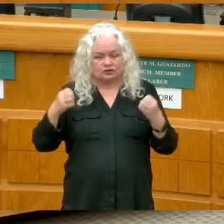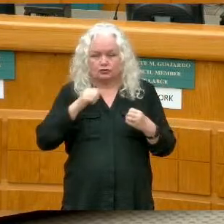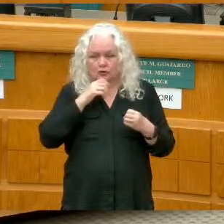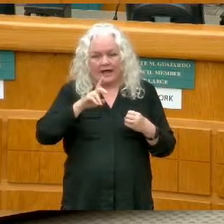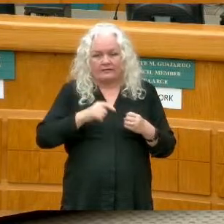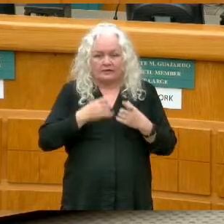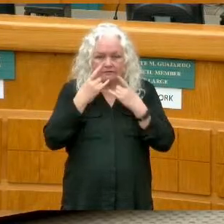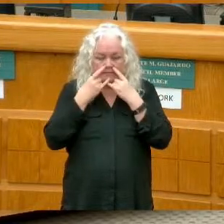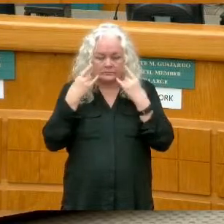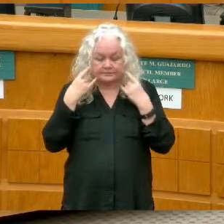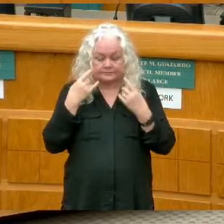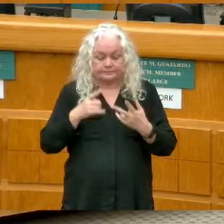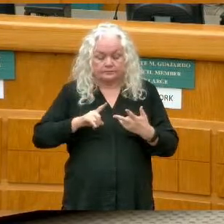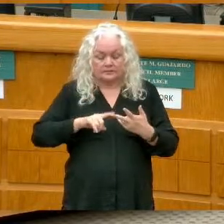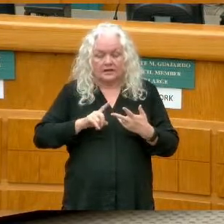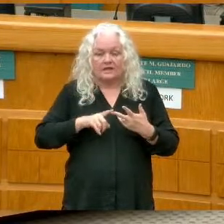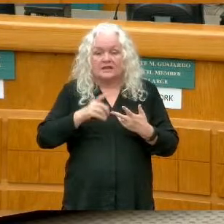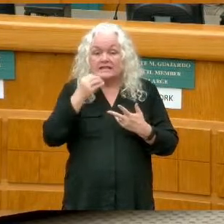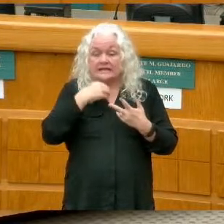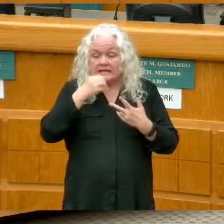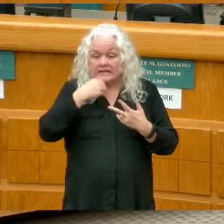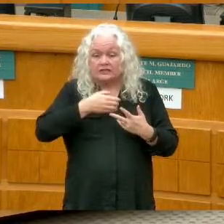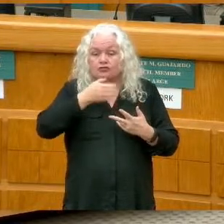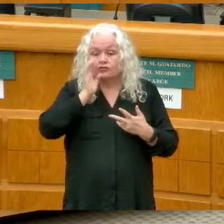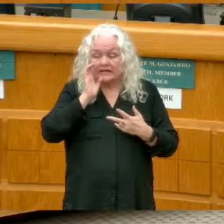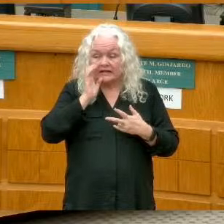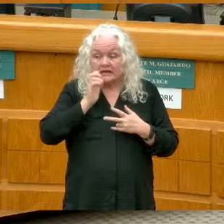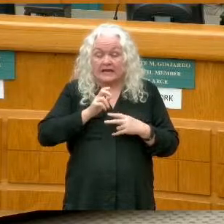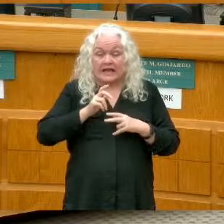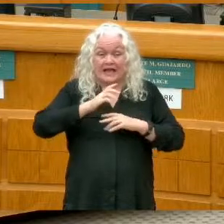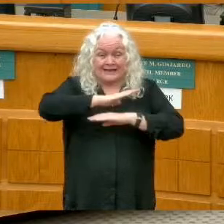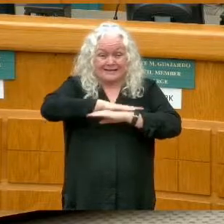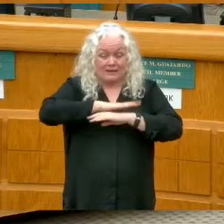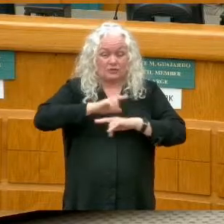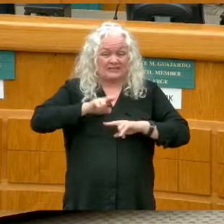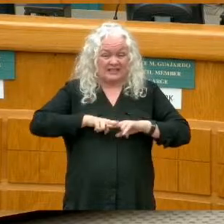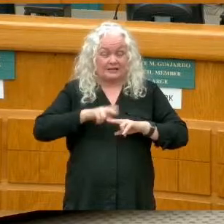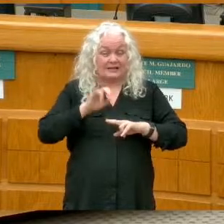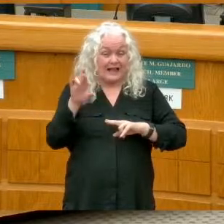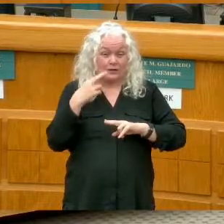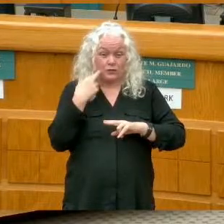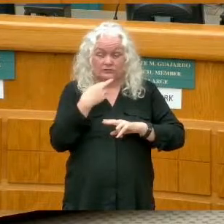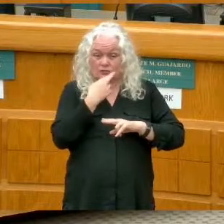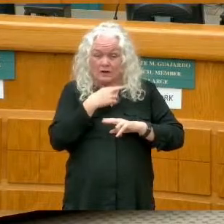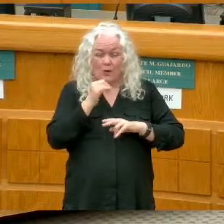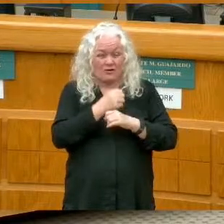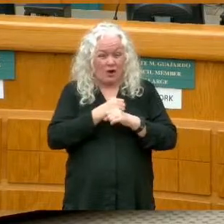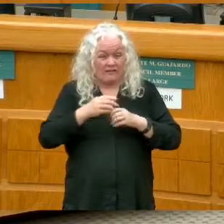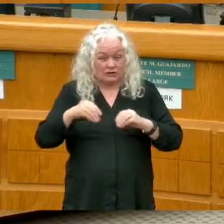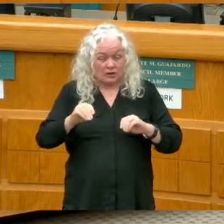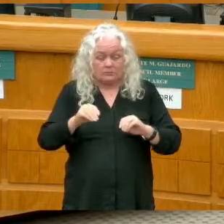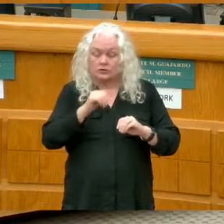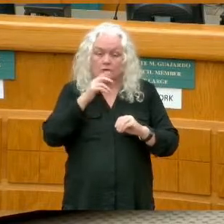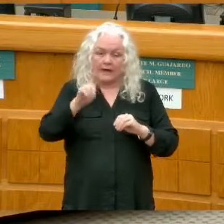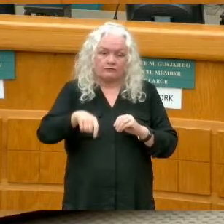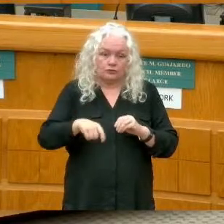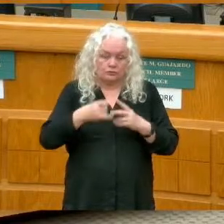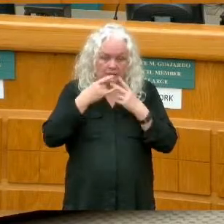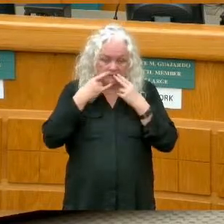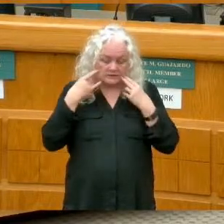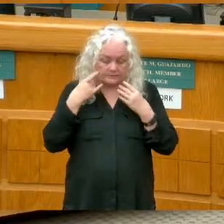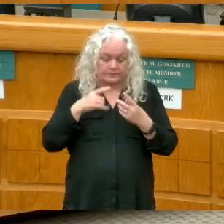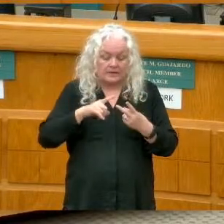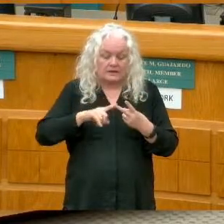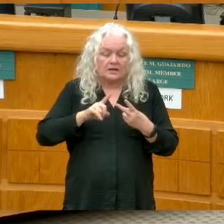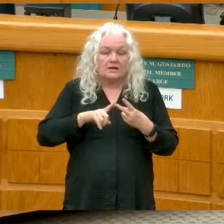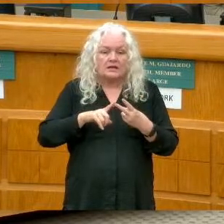wear a face mask. If you're eating or drinking while seated, like in a restaurant or a coffee shop, you don't have to wear one.